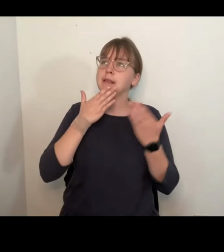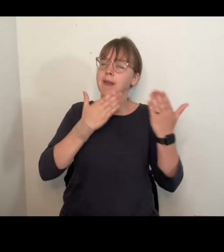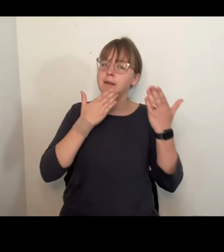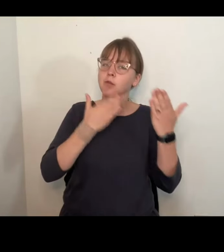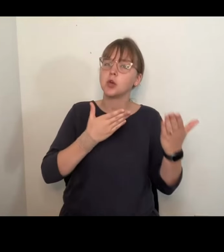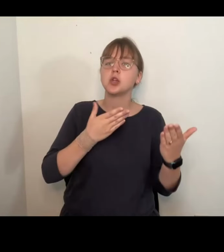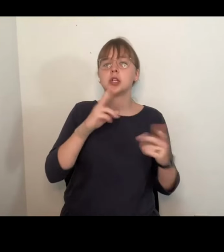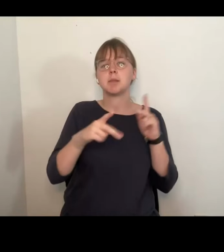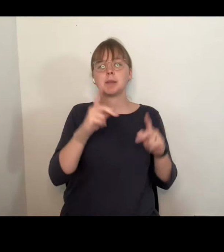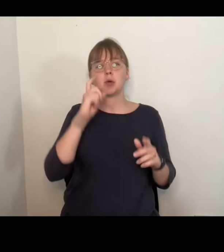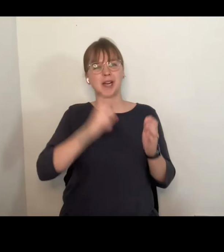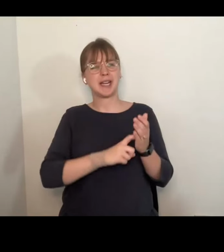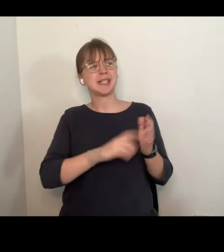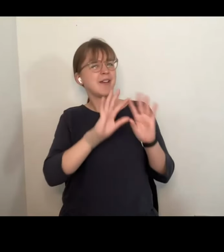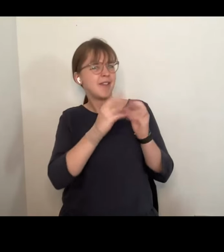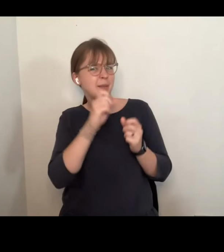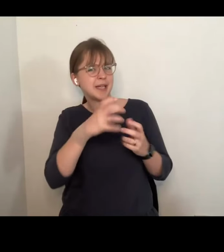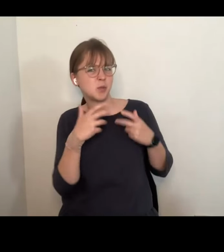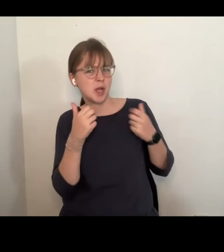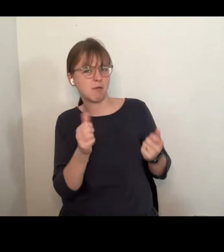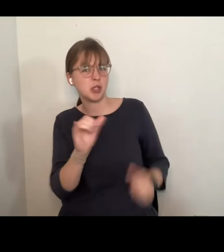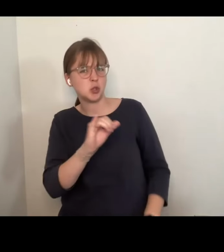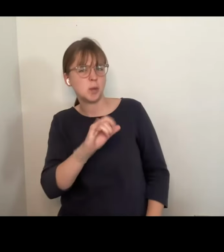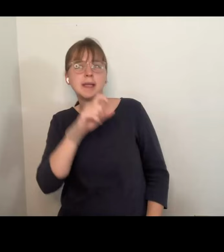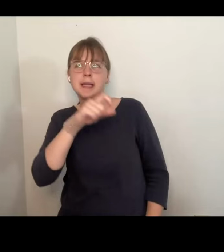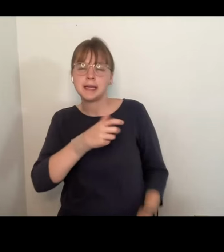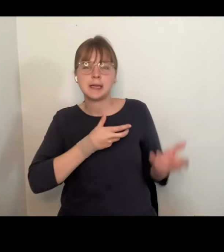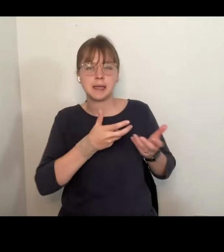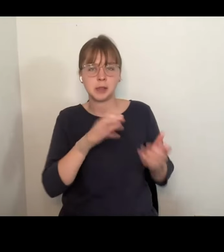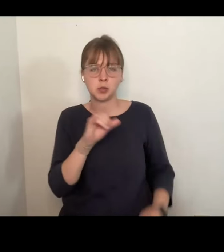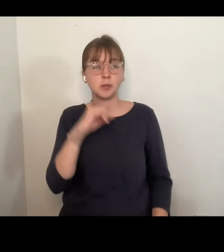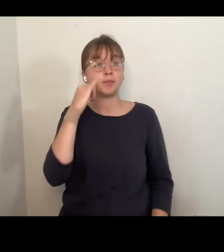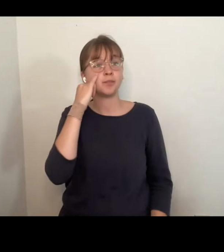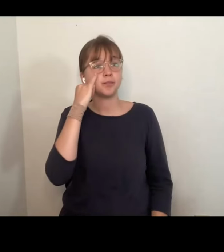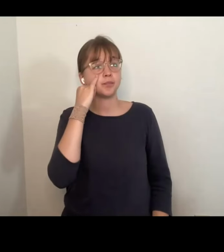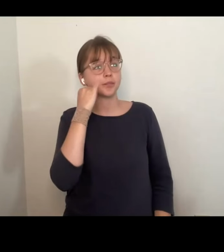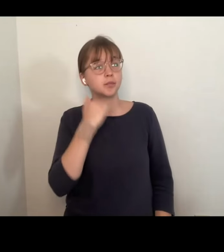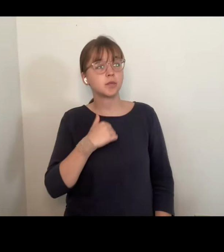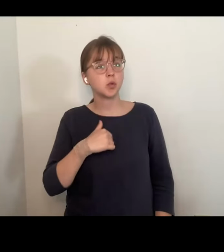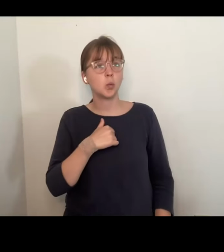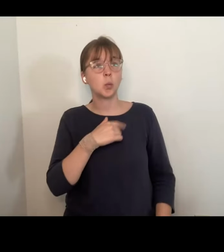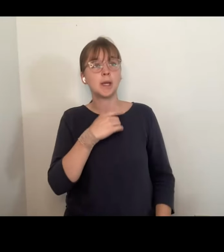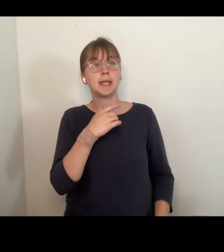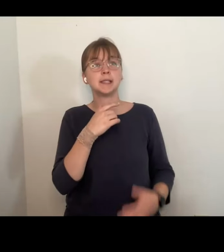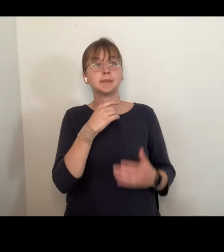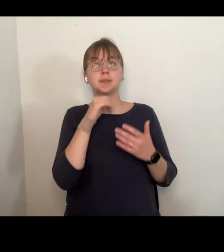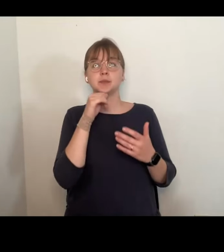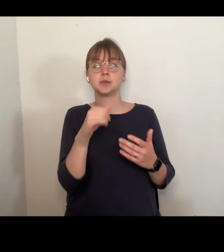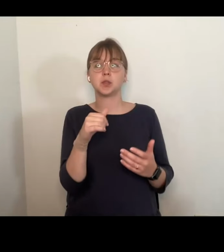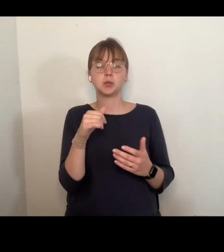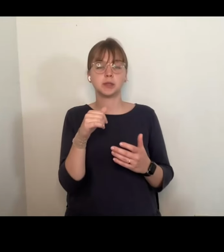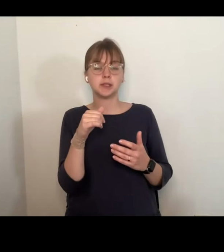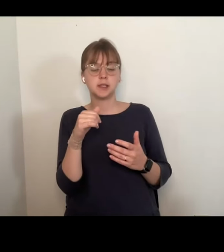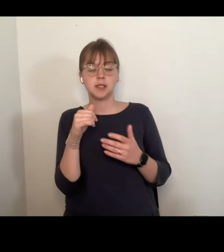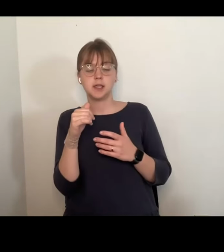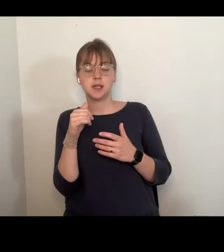importance of family recovery and family engagement. If we don't change or reframe our thinking, our kids are coming